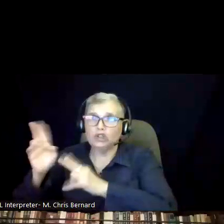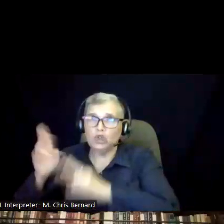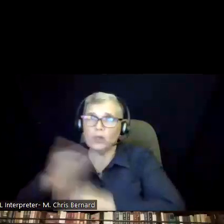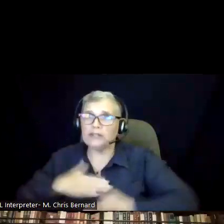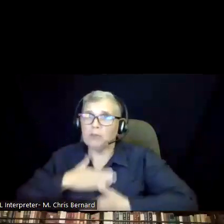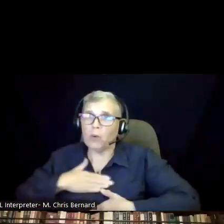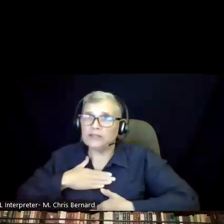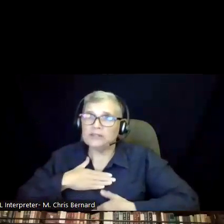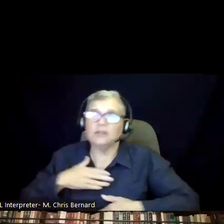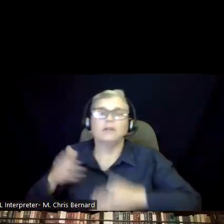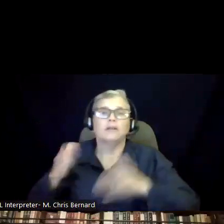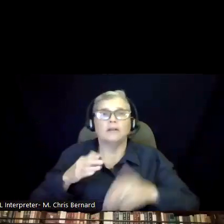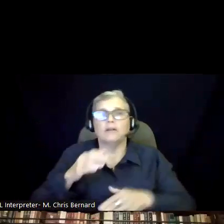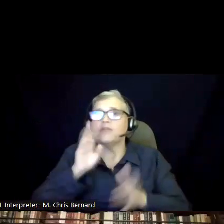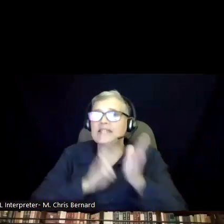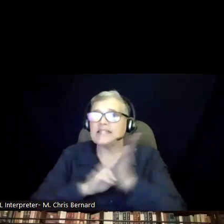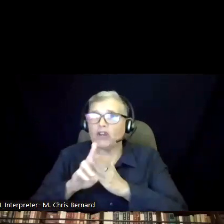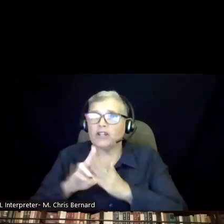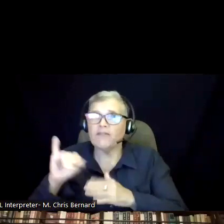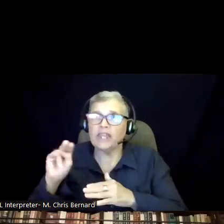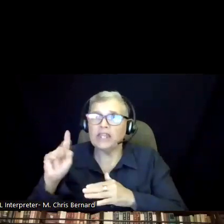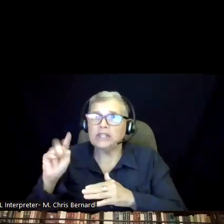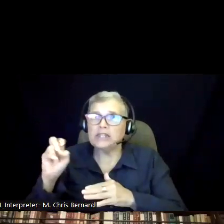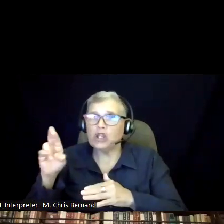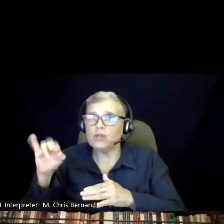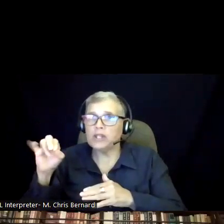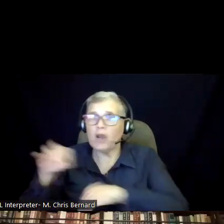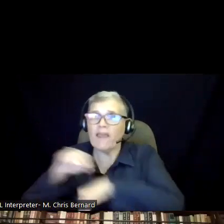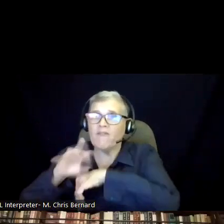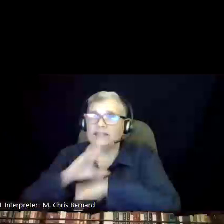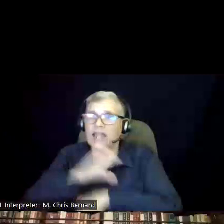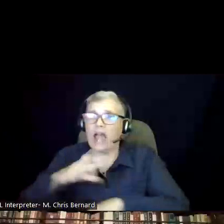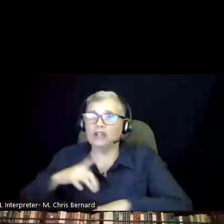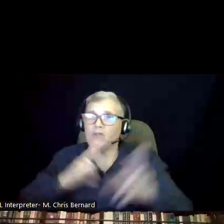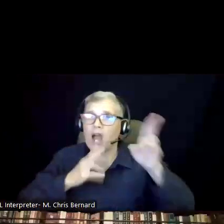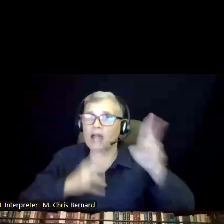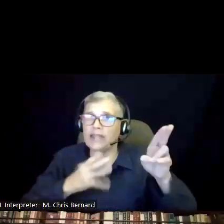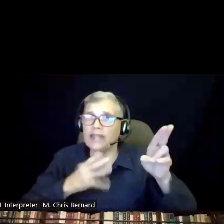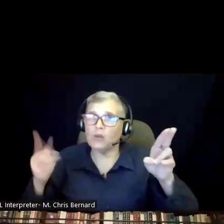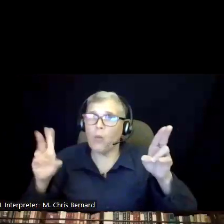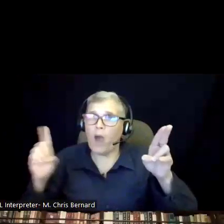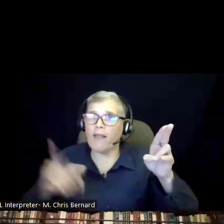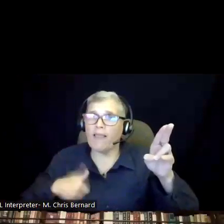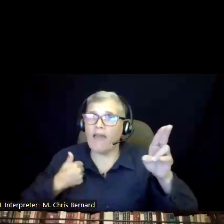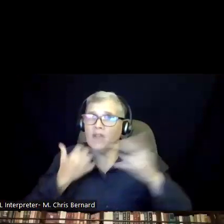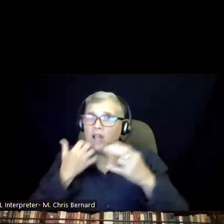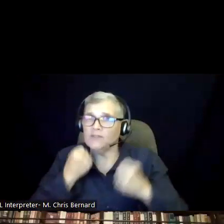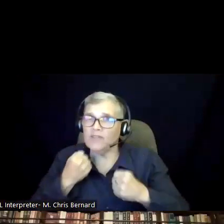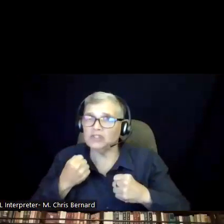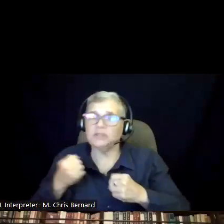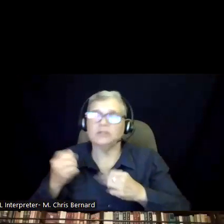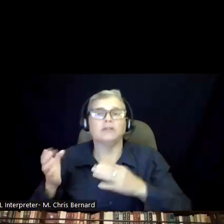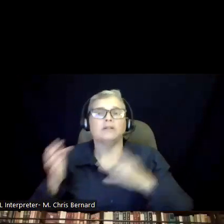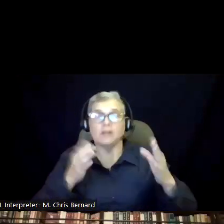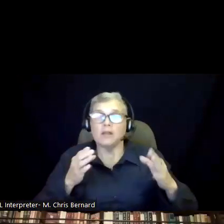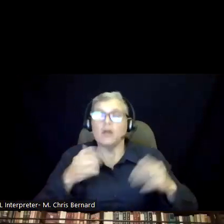the Secretary of Interior's Federal Advisory Council on Hunting and Wildlife Conservation, that we